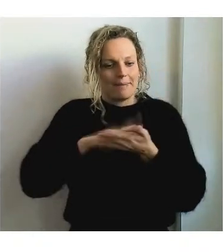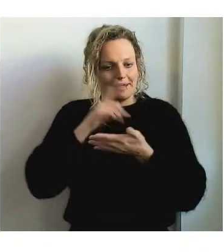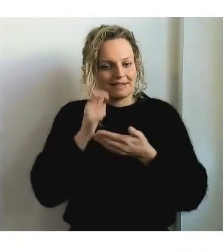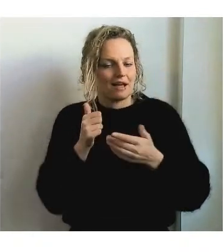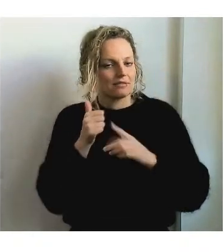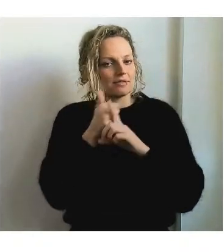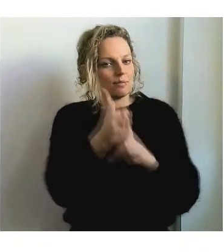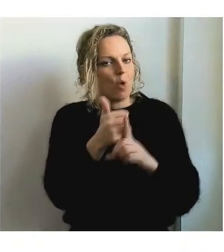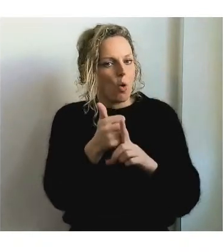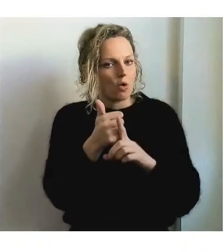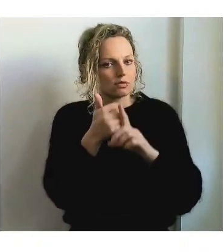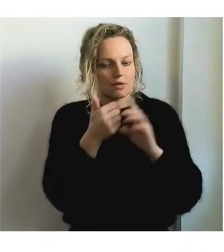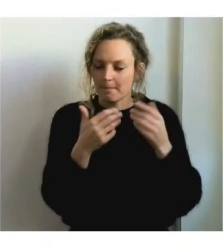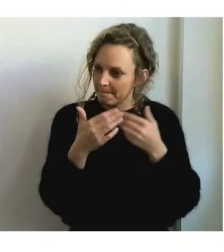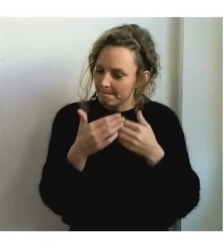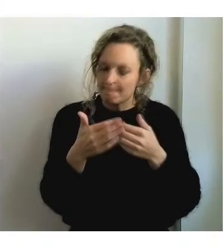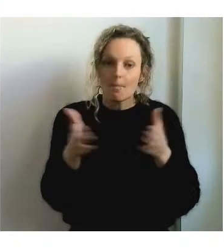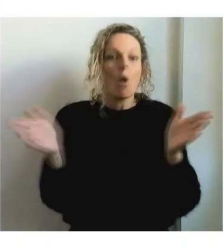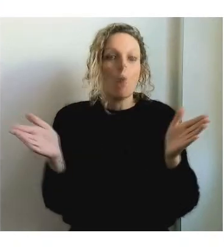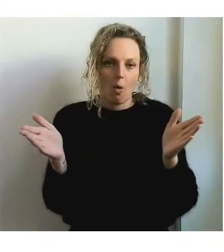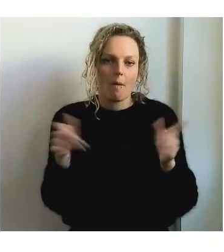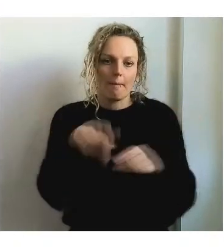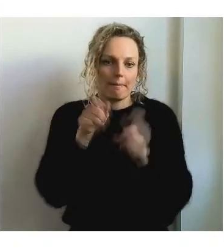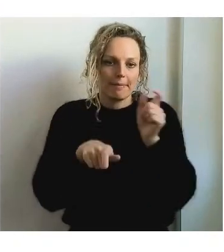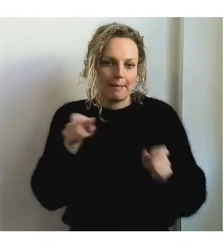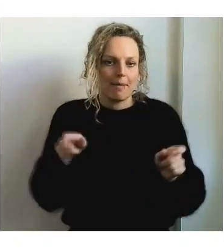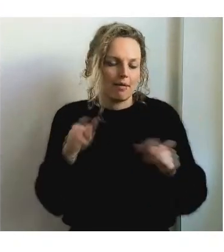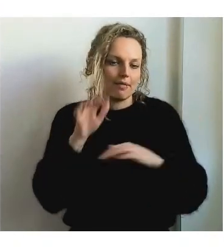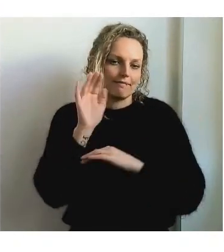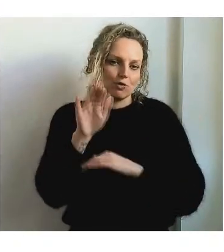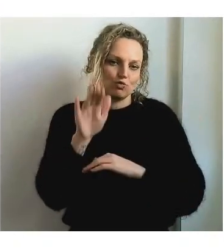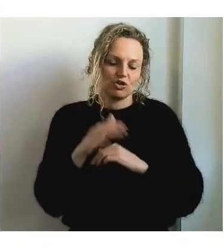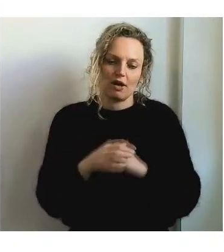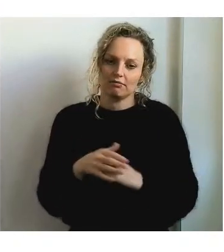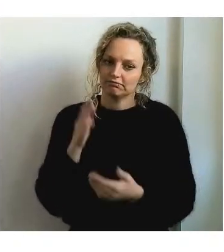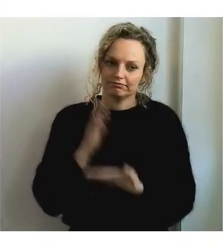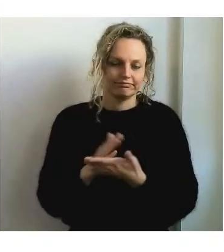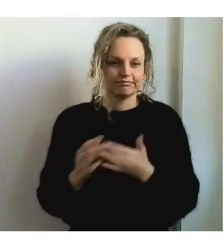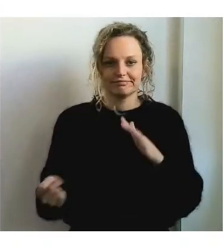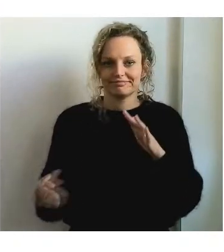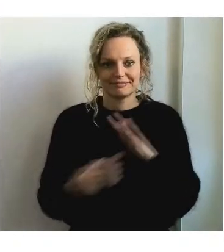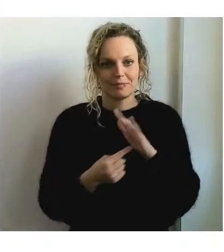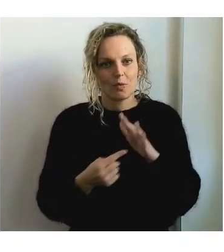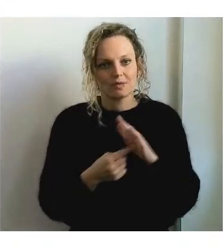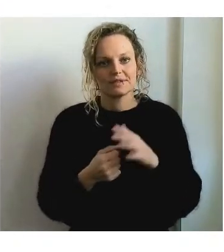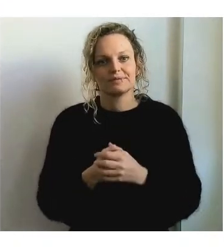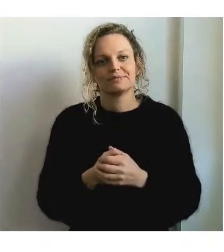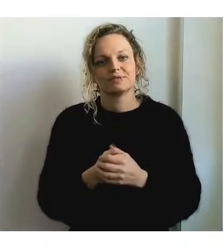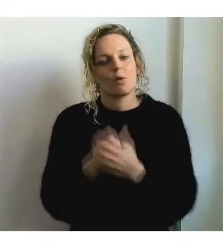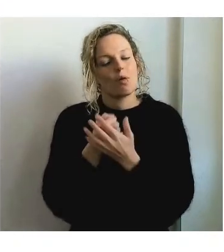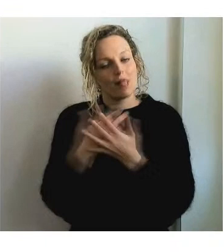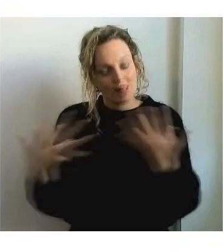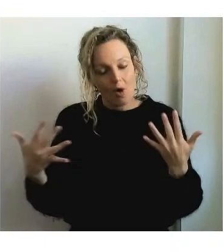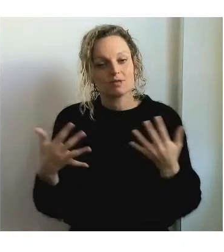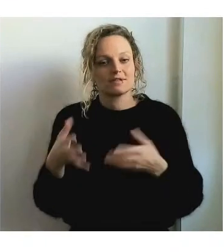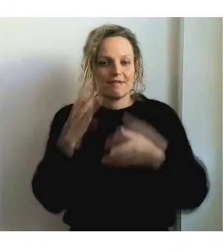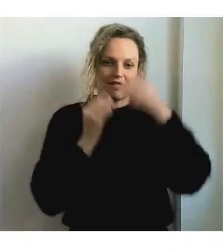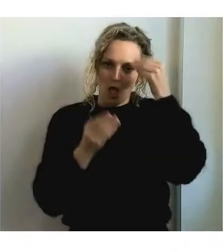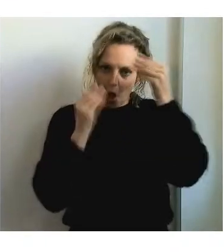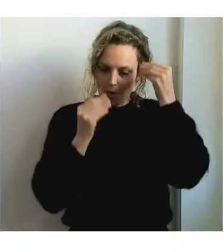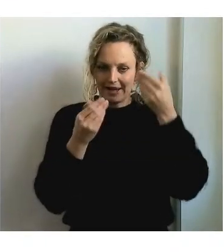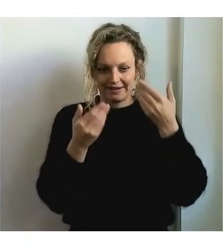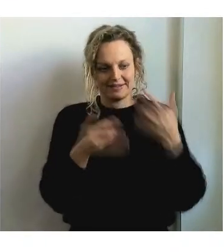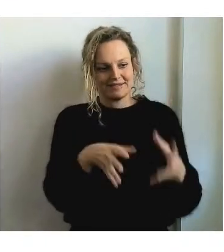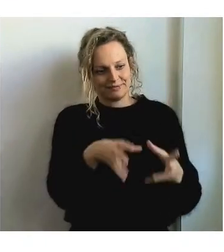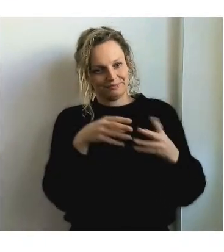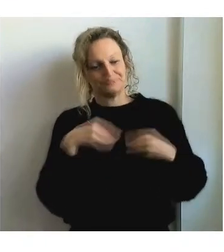been really significant. So there's definitely lots of legacy learnings, isn't there? Yeah. And